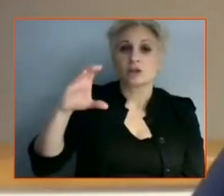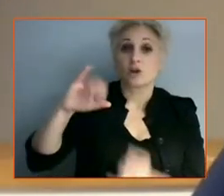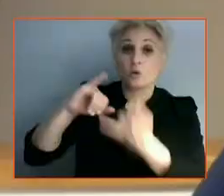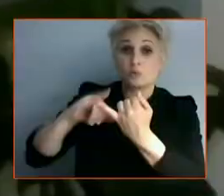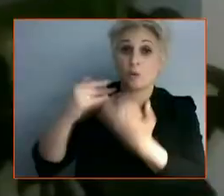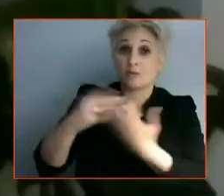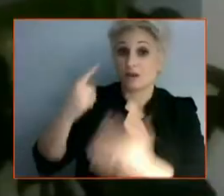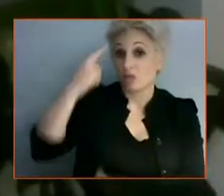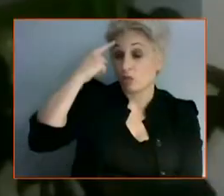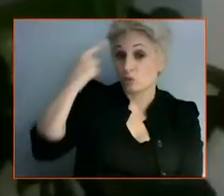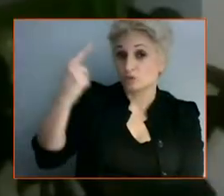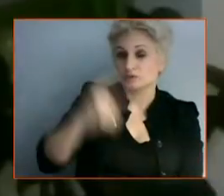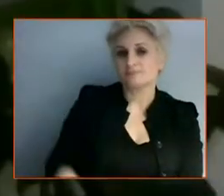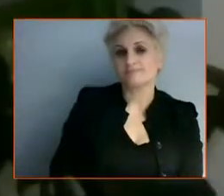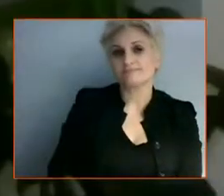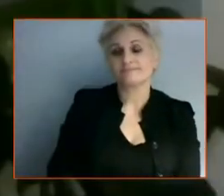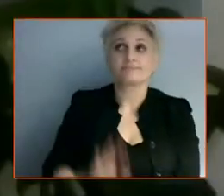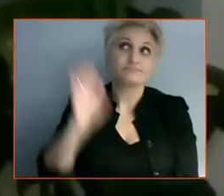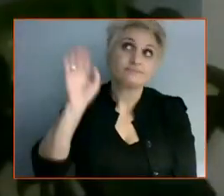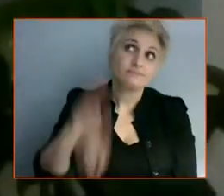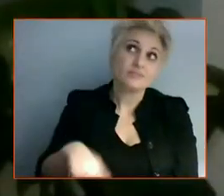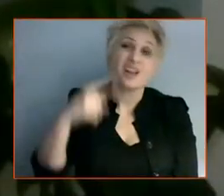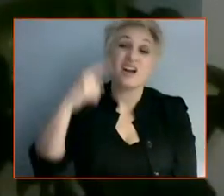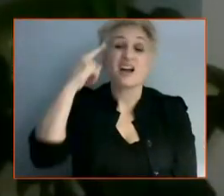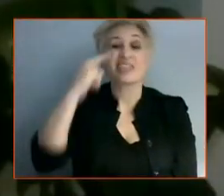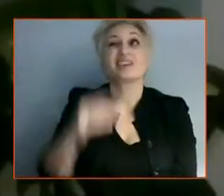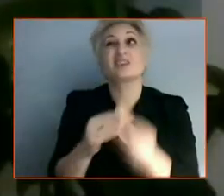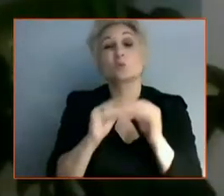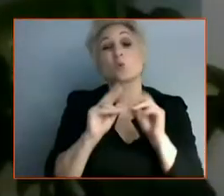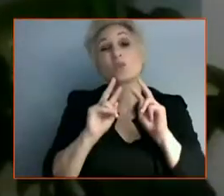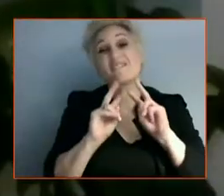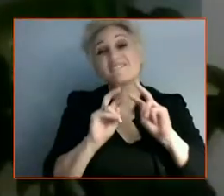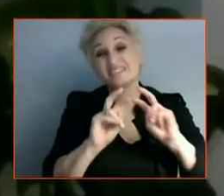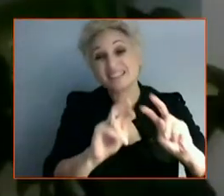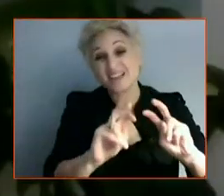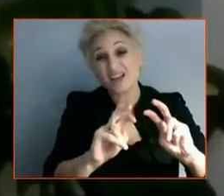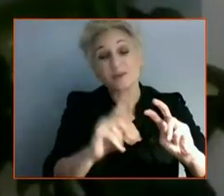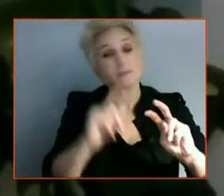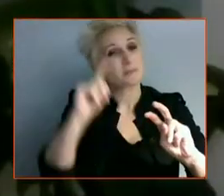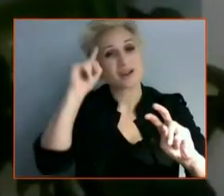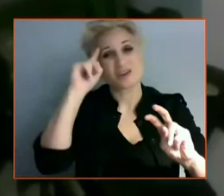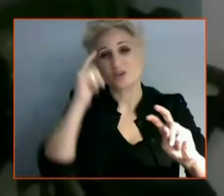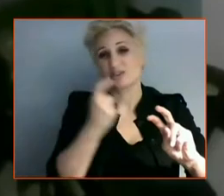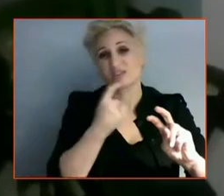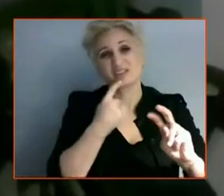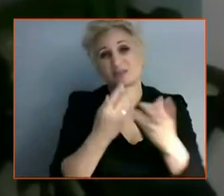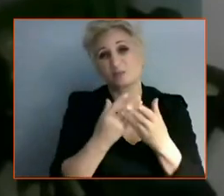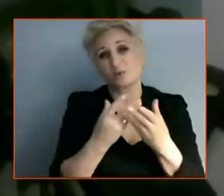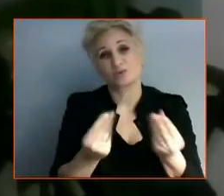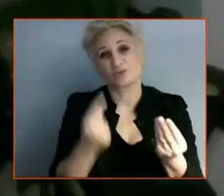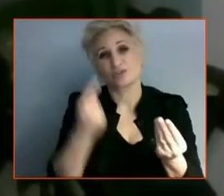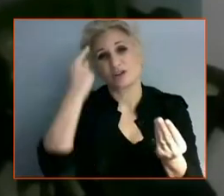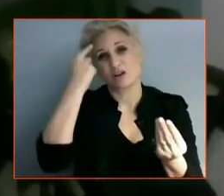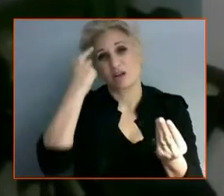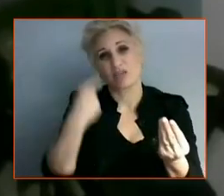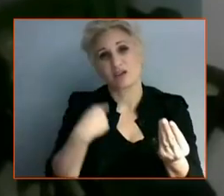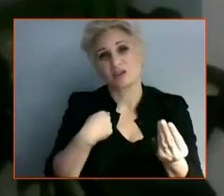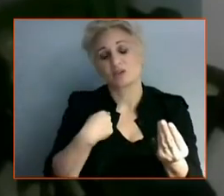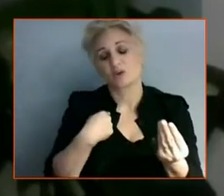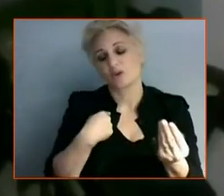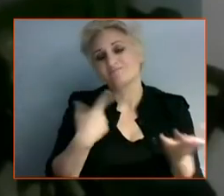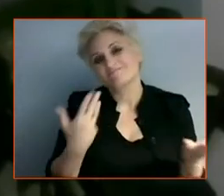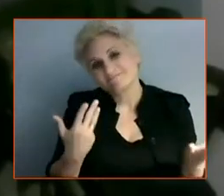I think it's worth investigating, but I don't think that it's a simple solution either. And I do definitely agree